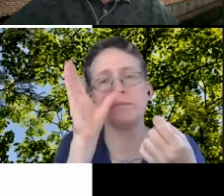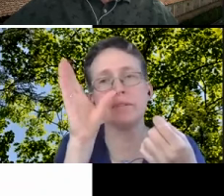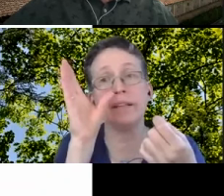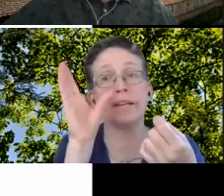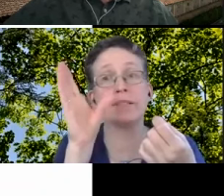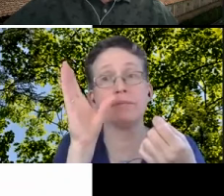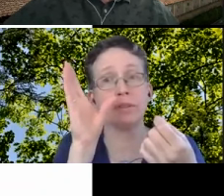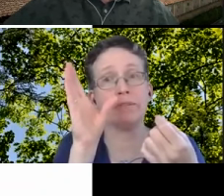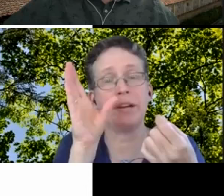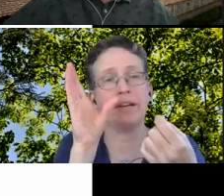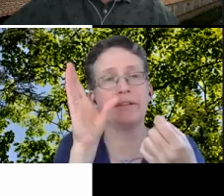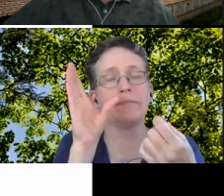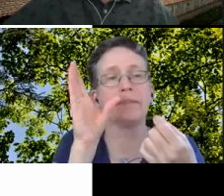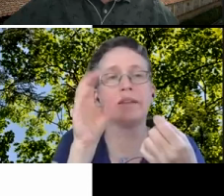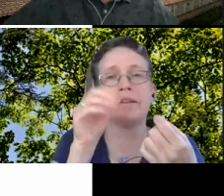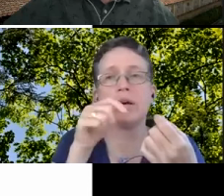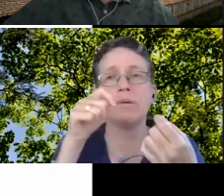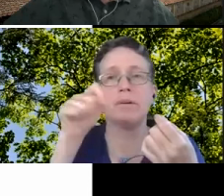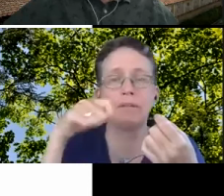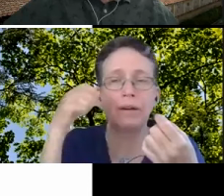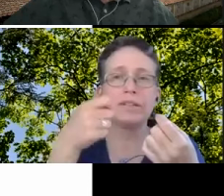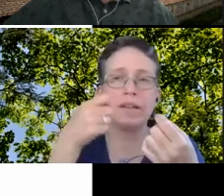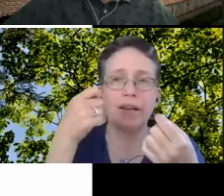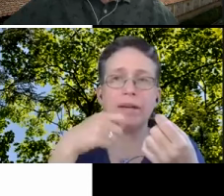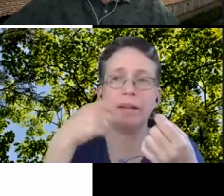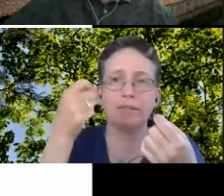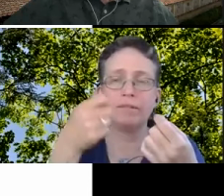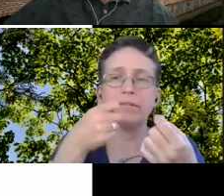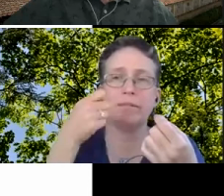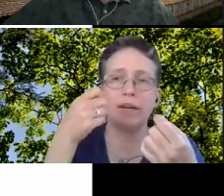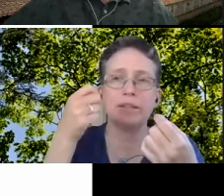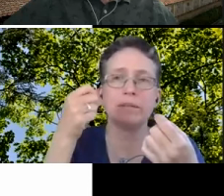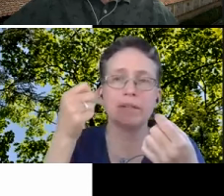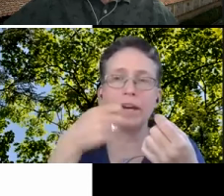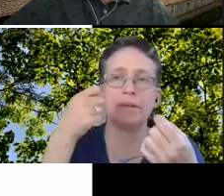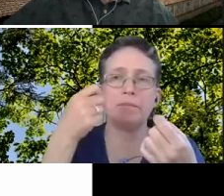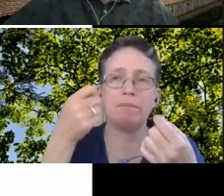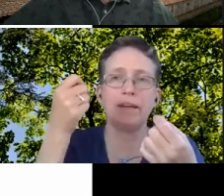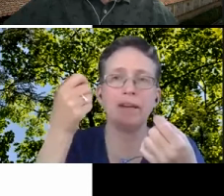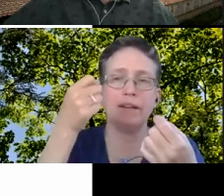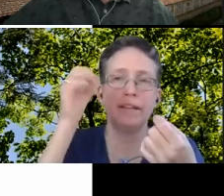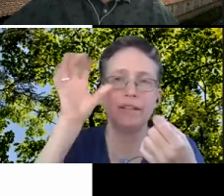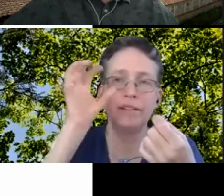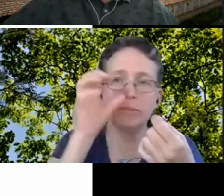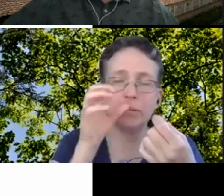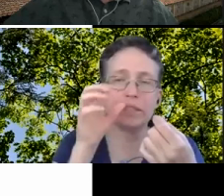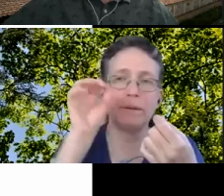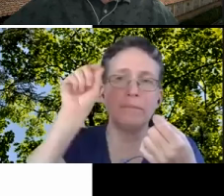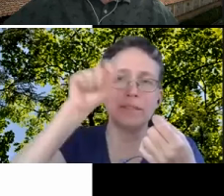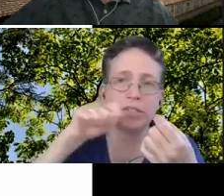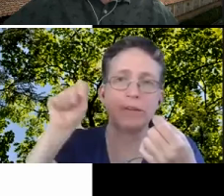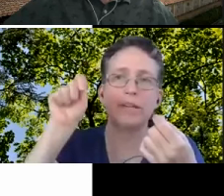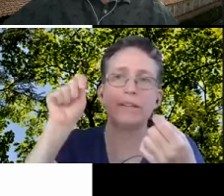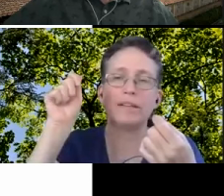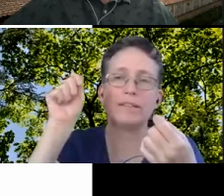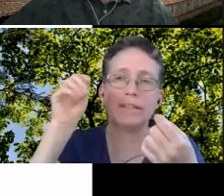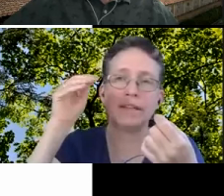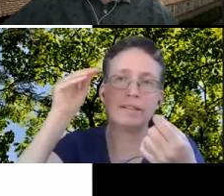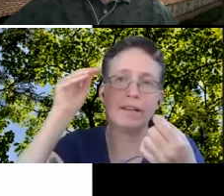tubes got less florivory. So they were able to document, as we worked together, Becky and Lynn did these cool experiments to show